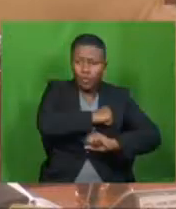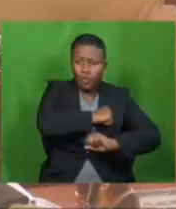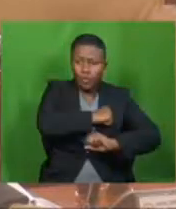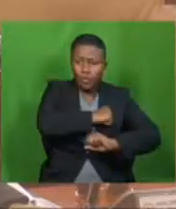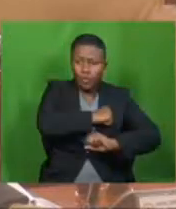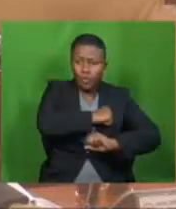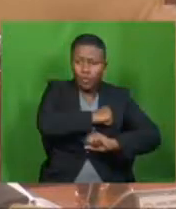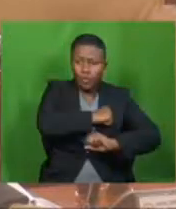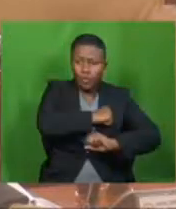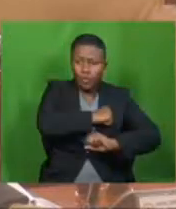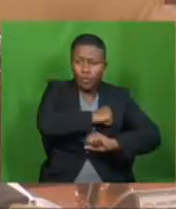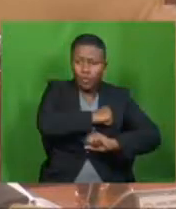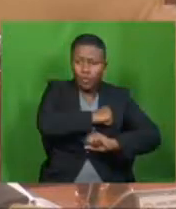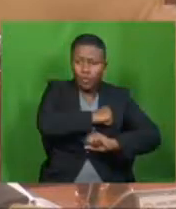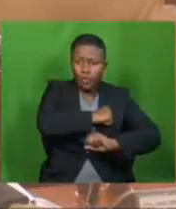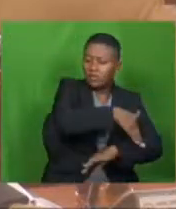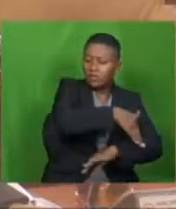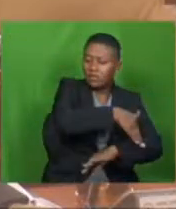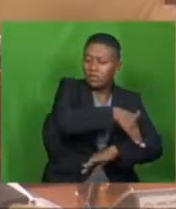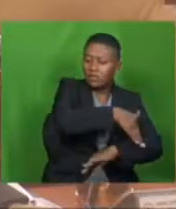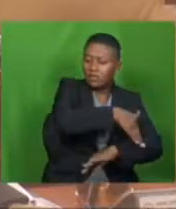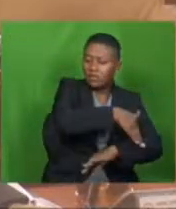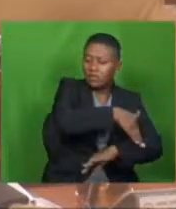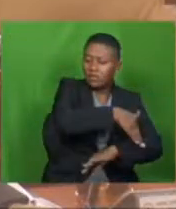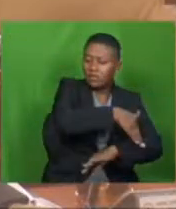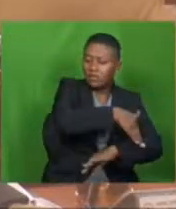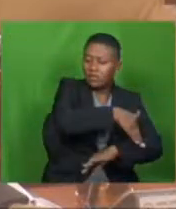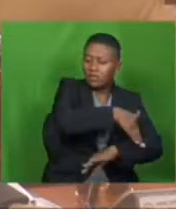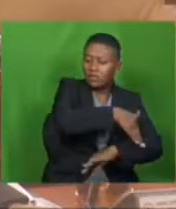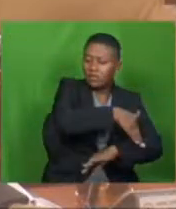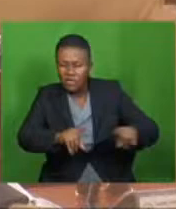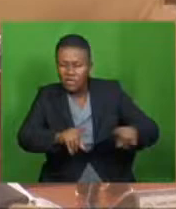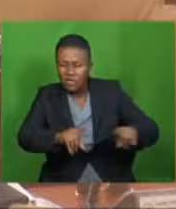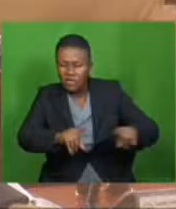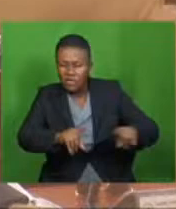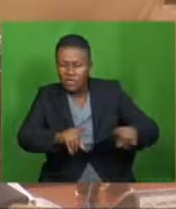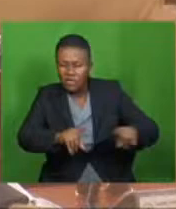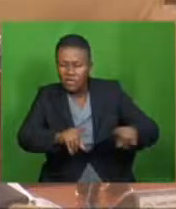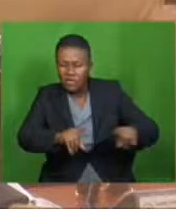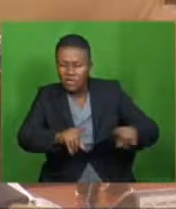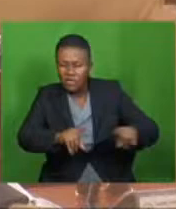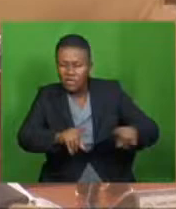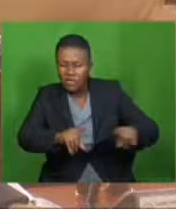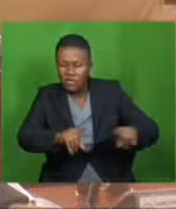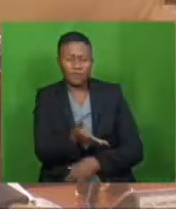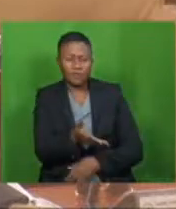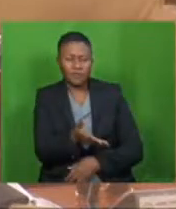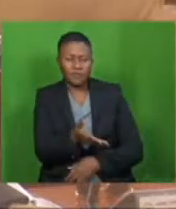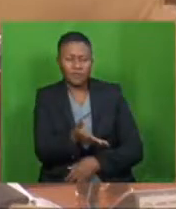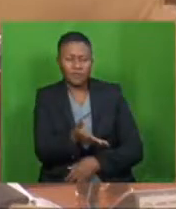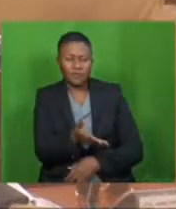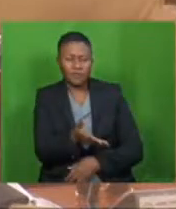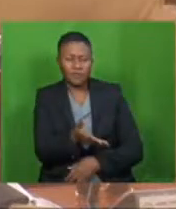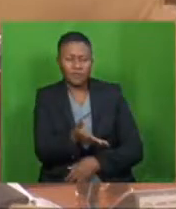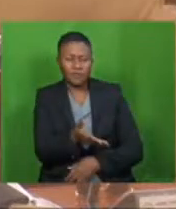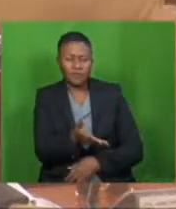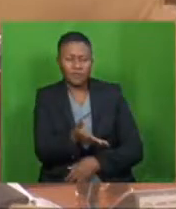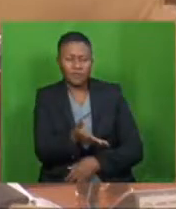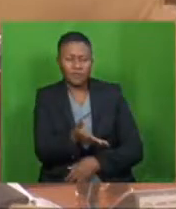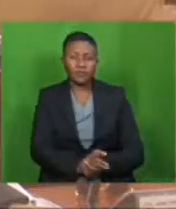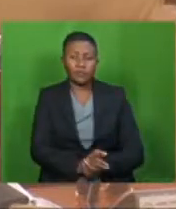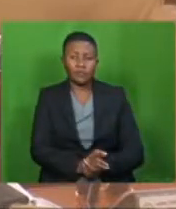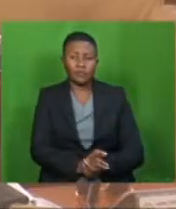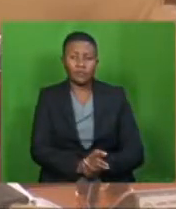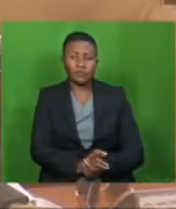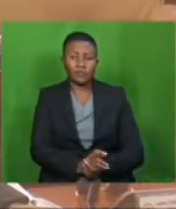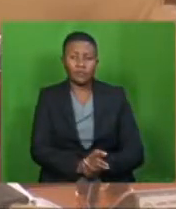And also, I know that there are some studies. My leader is, Mr. Speaker, can you protect me from